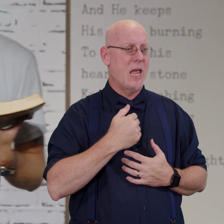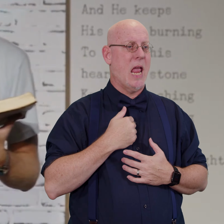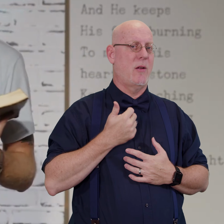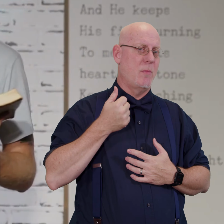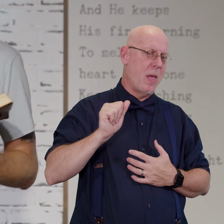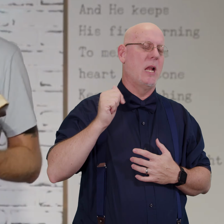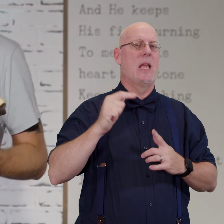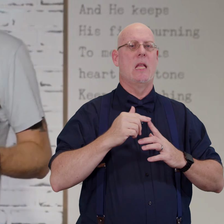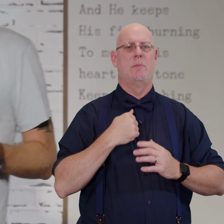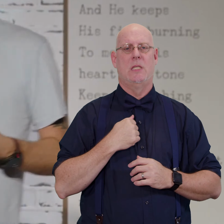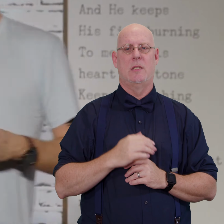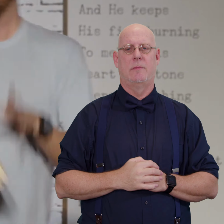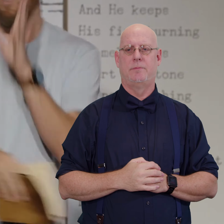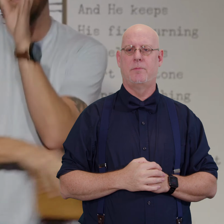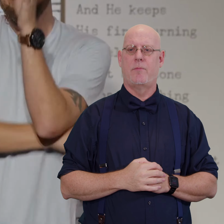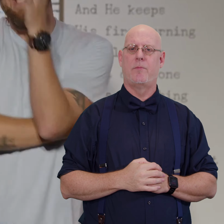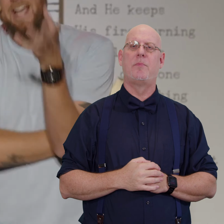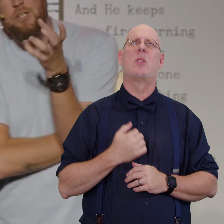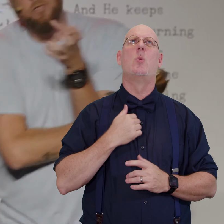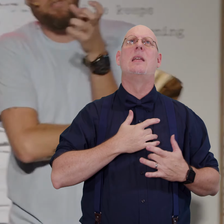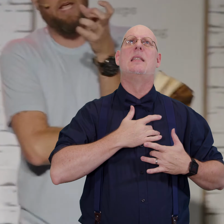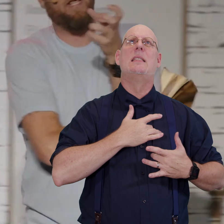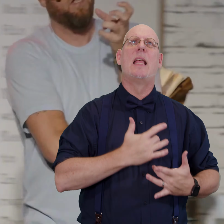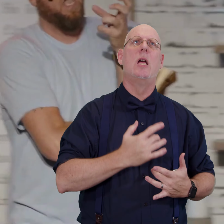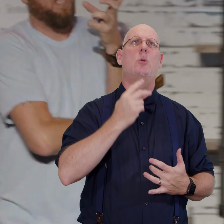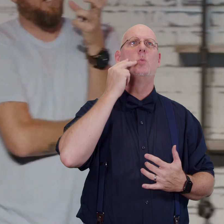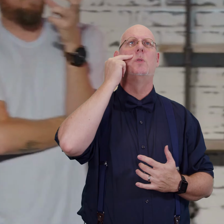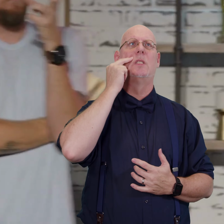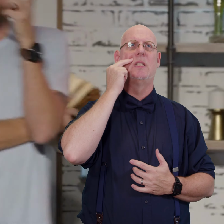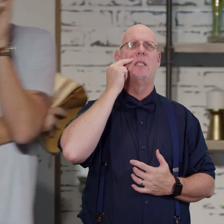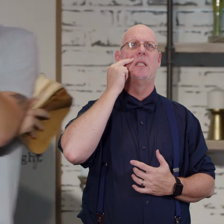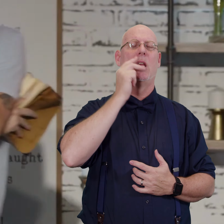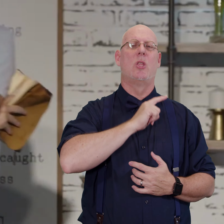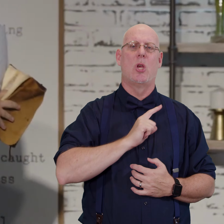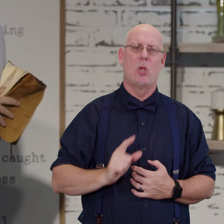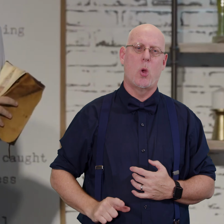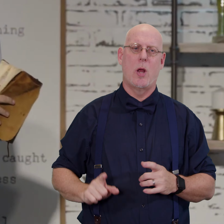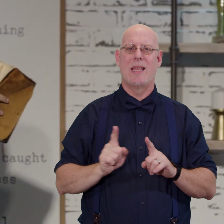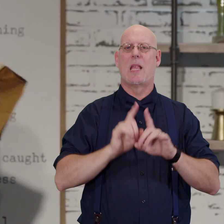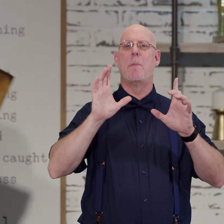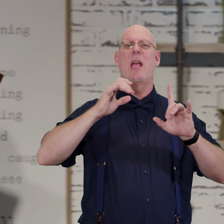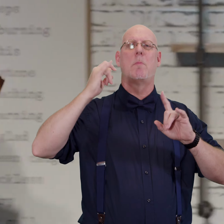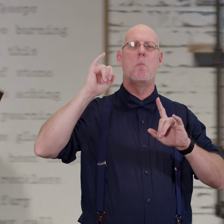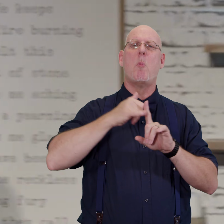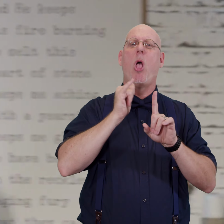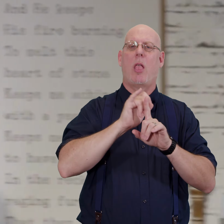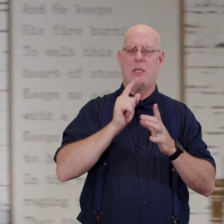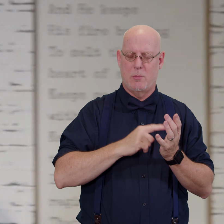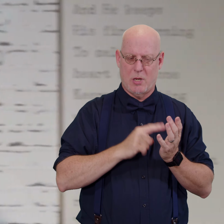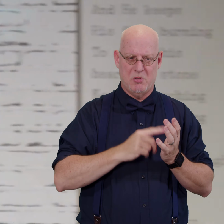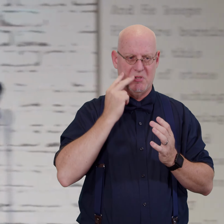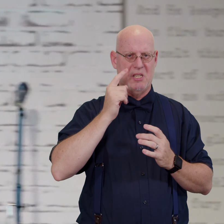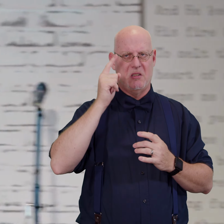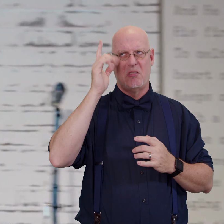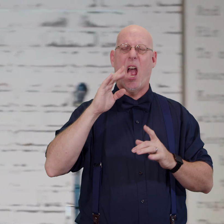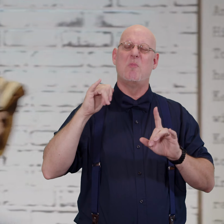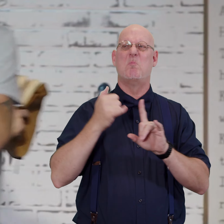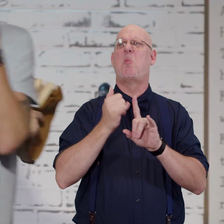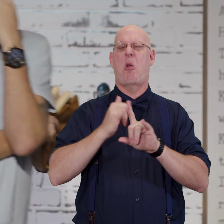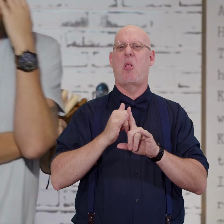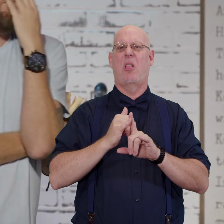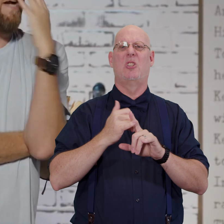have rebelled against me. Like we tend to see the Lord as a big bully at times. At times we see the Lord as a bully who's